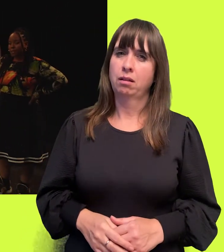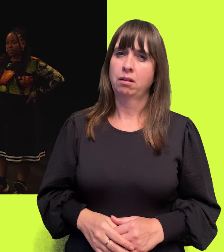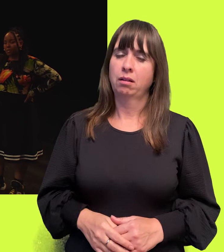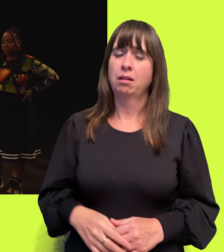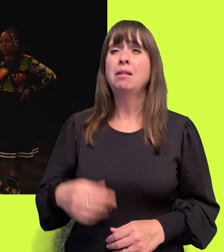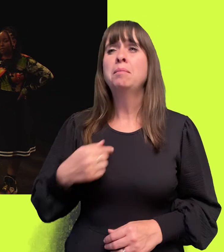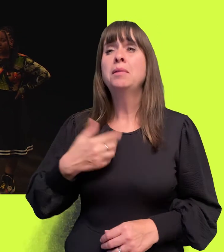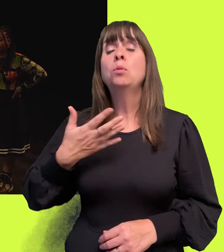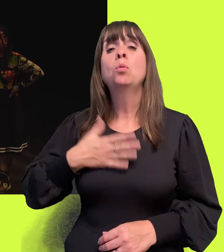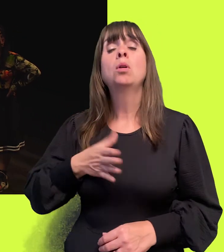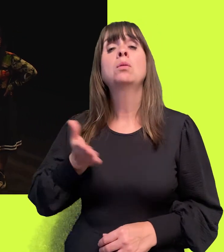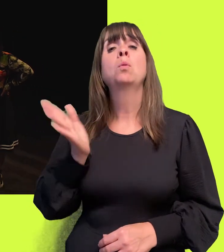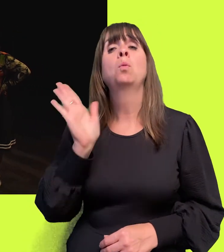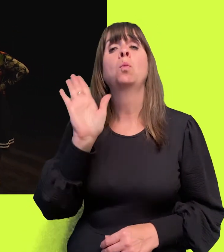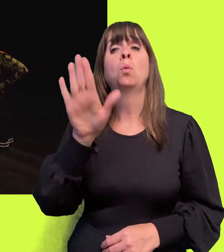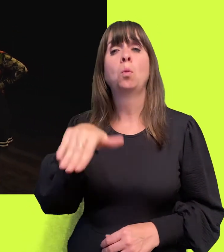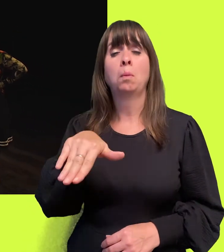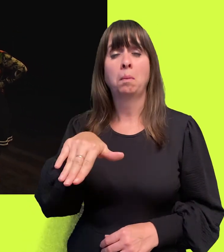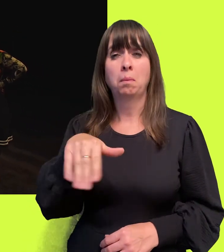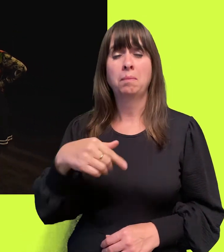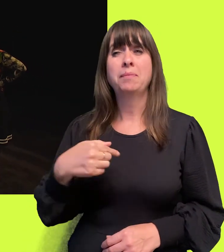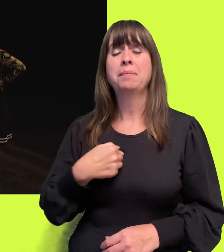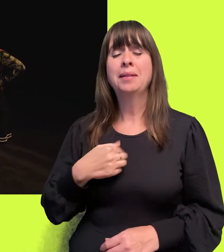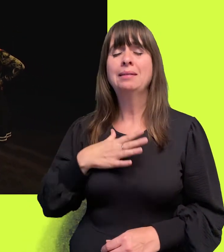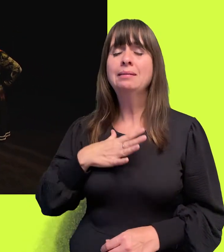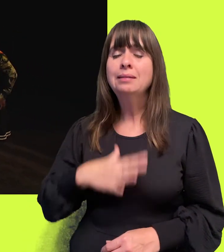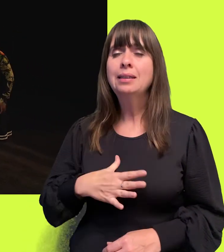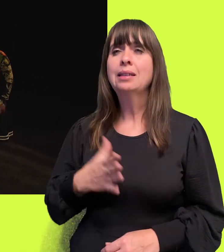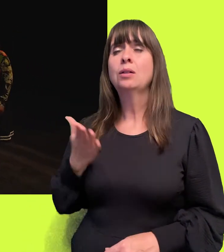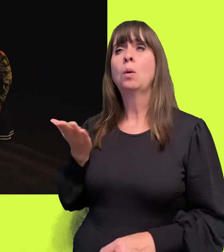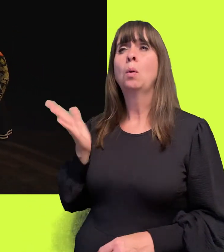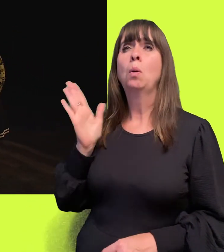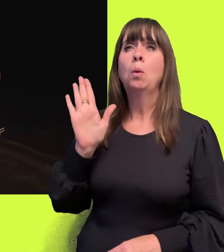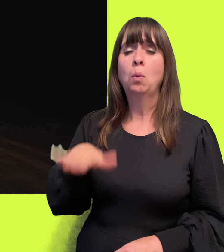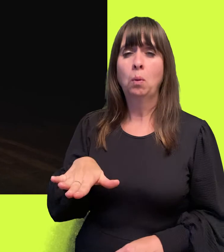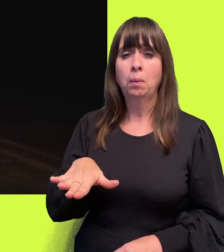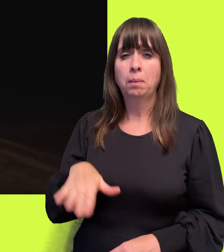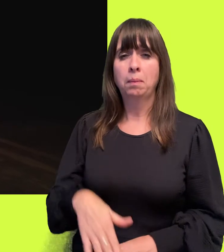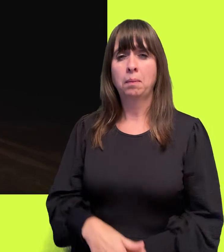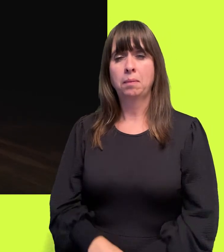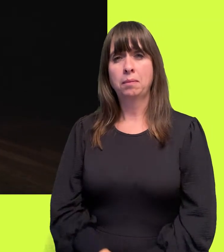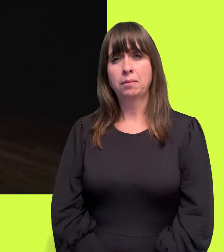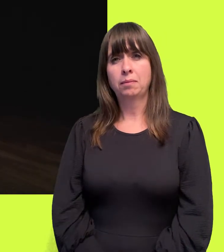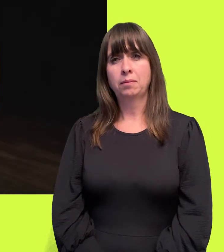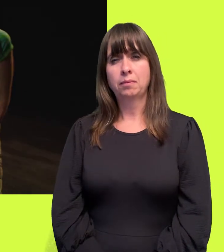want to go home. I need to go home. To my country.